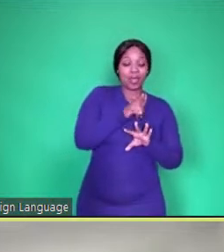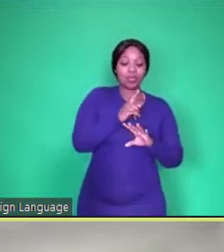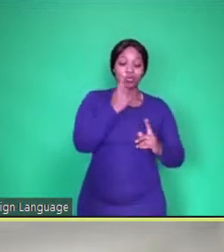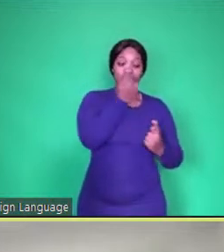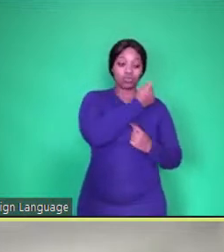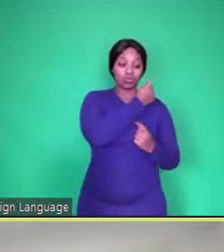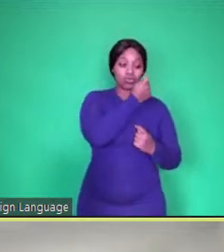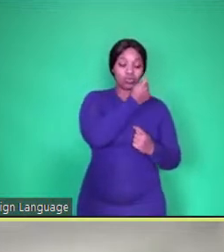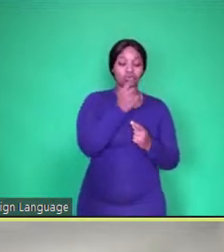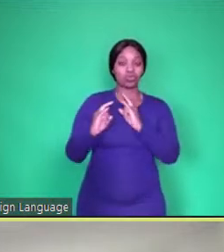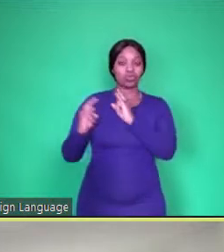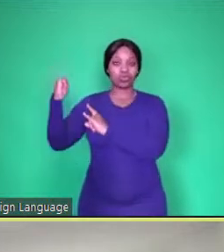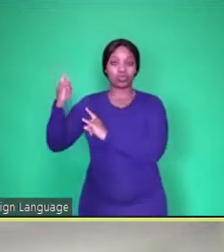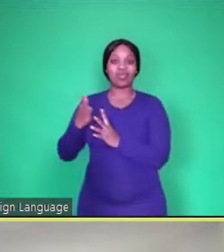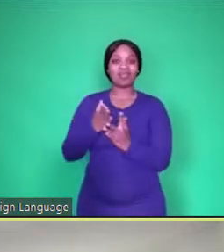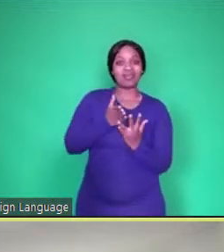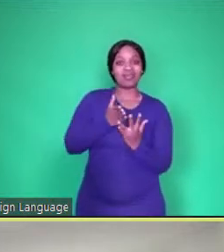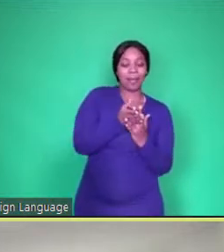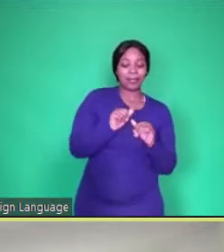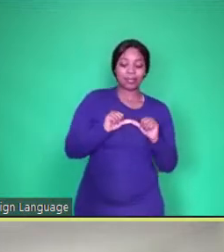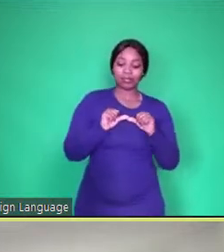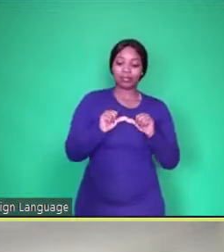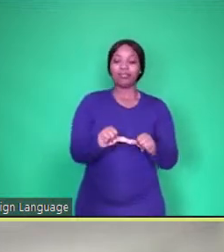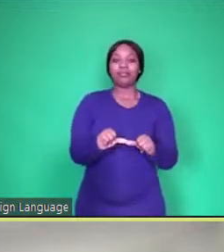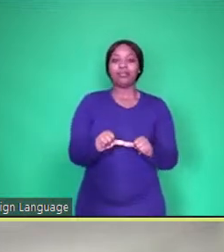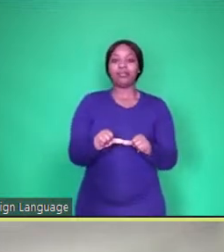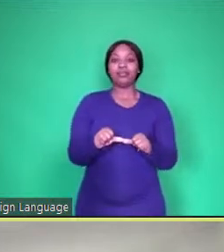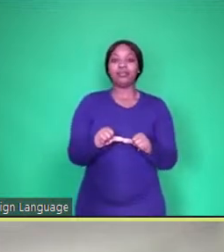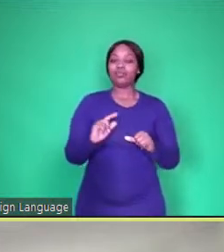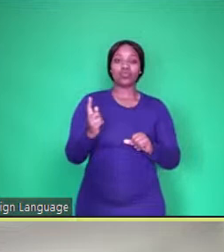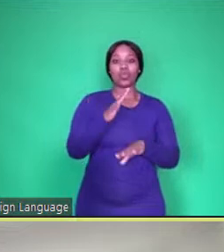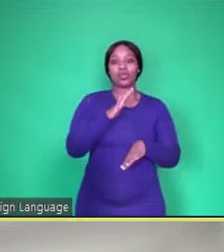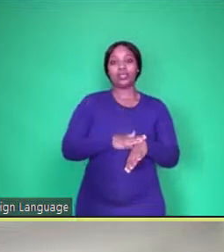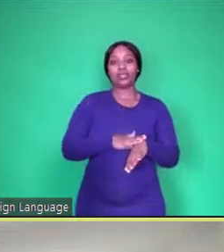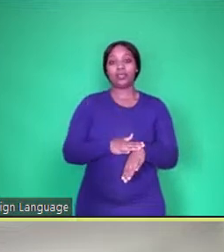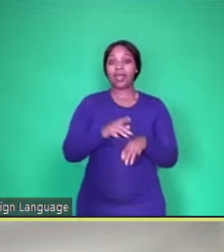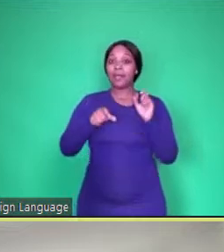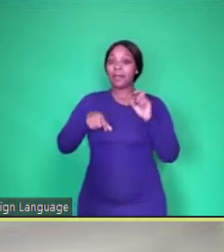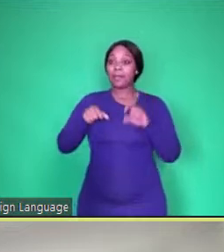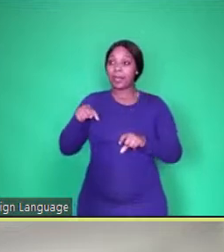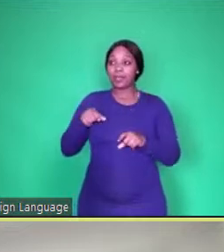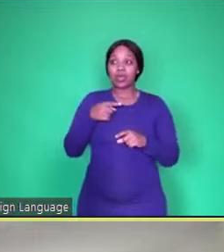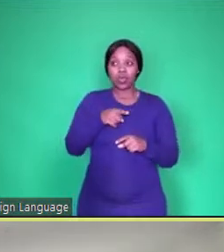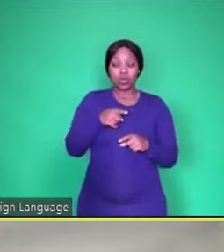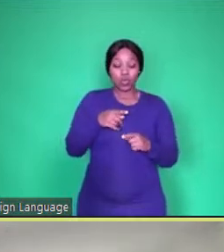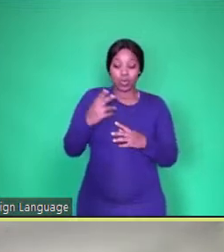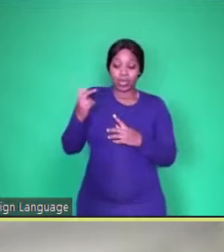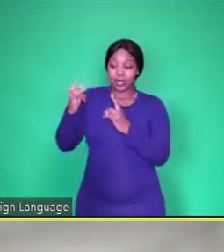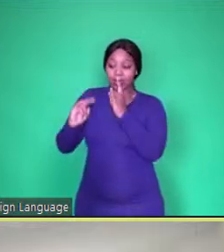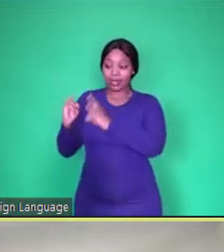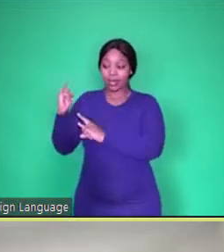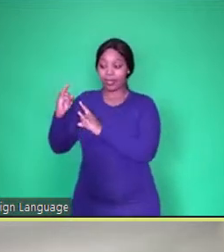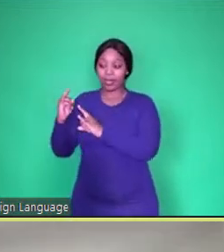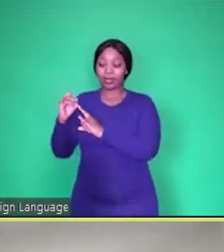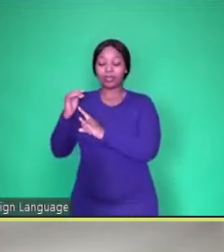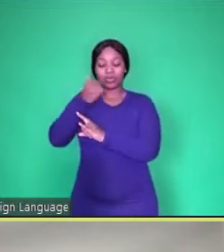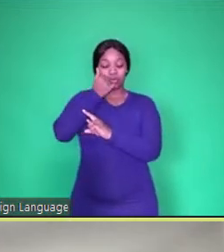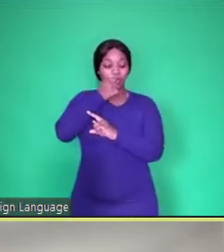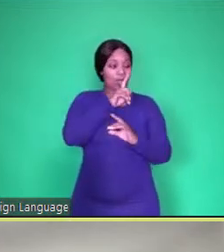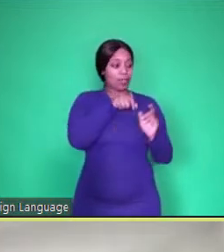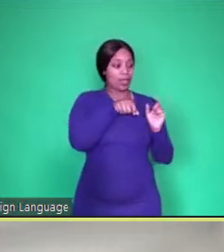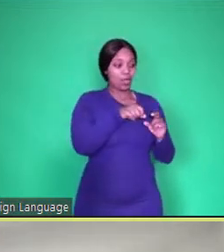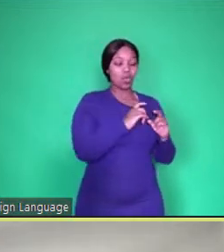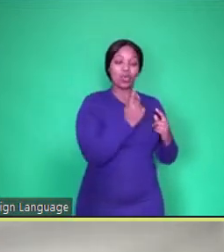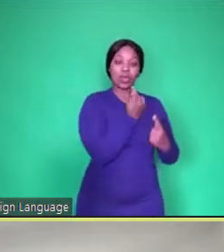remains throughout the whole period, but people who were urban and then, who were rural and then moved to